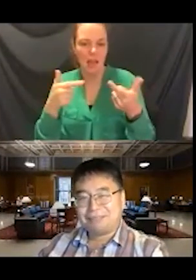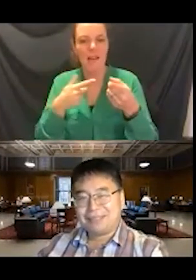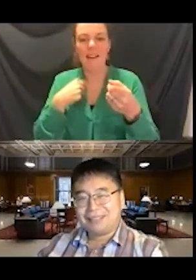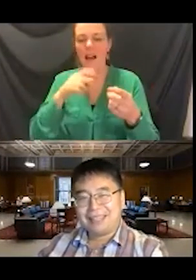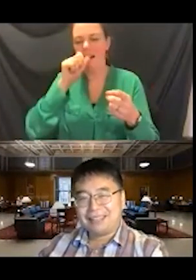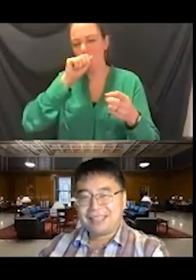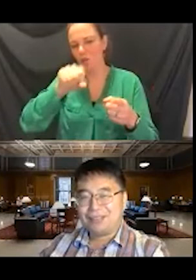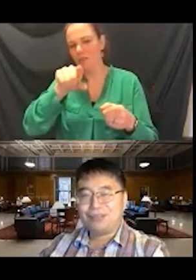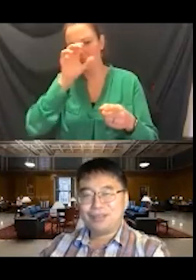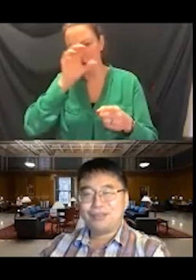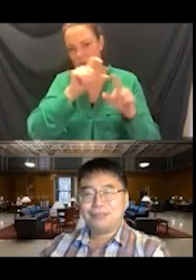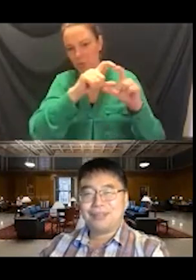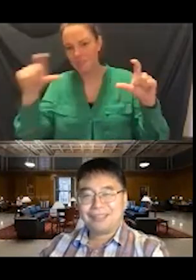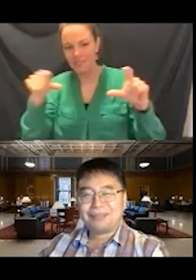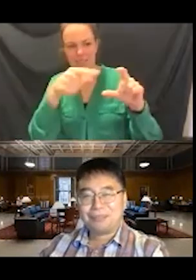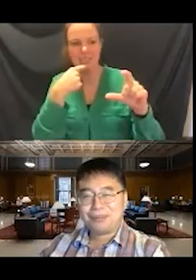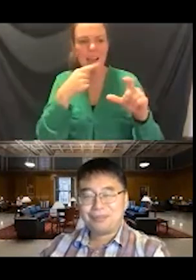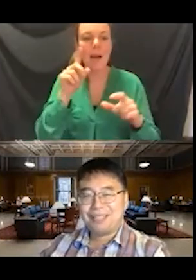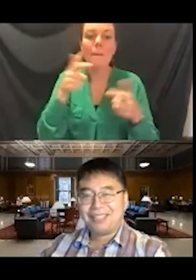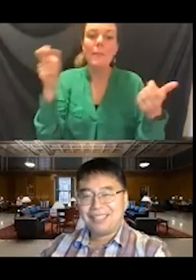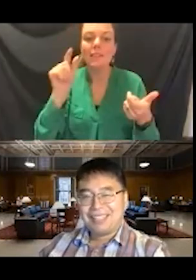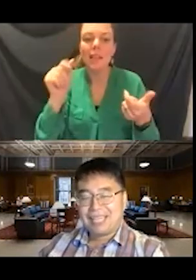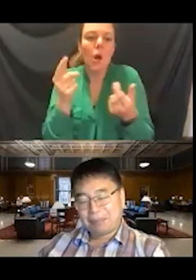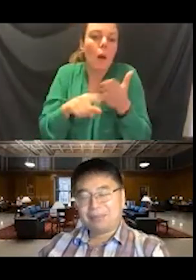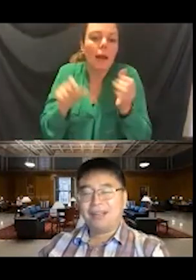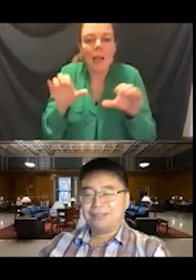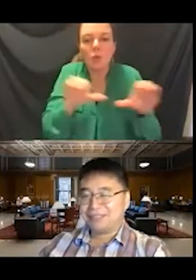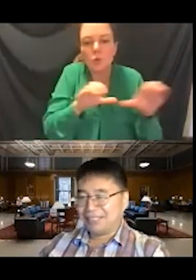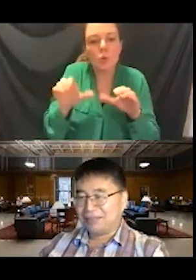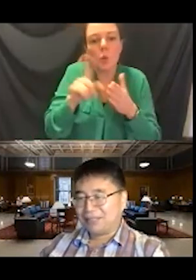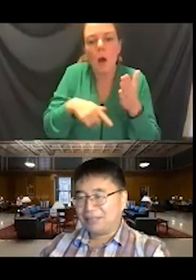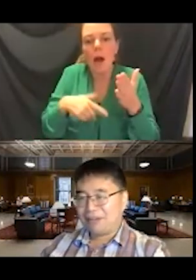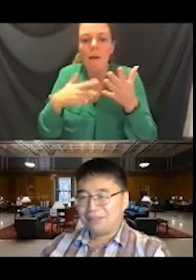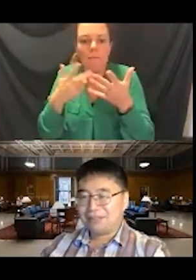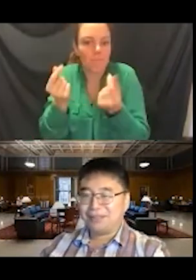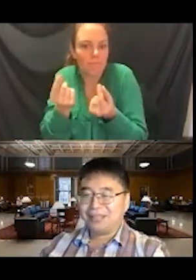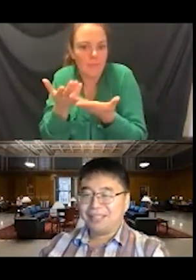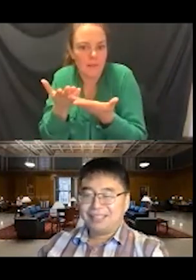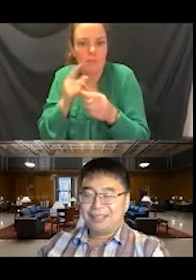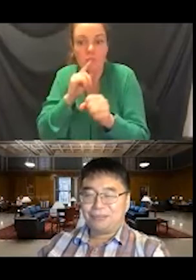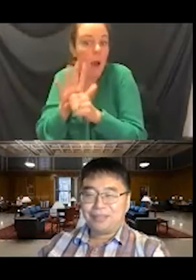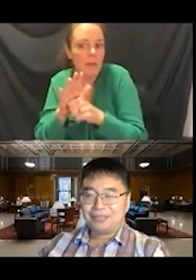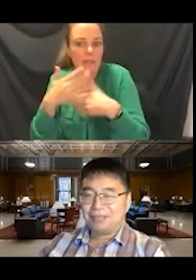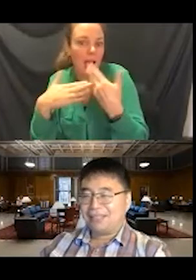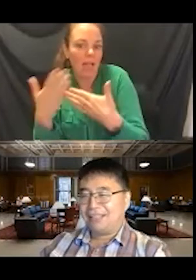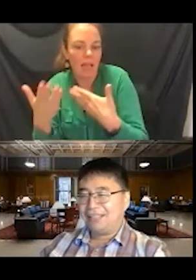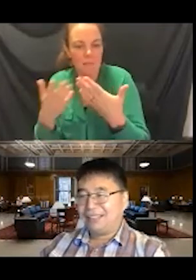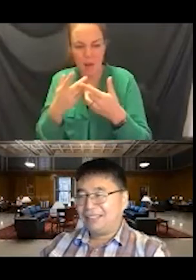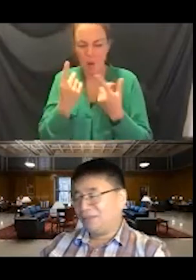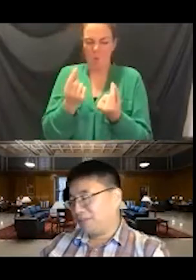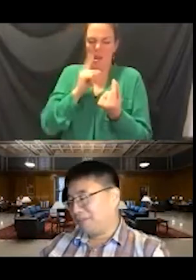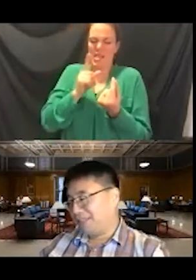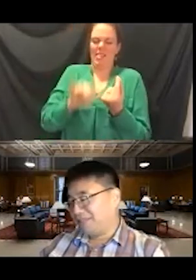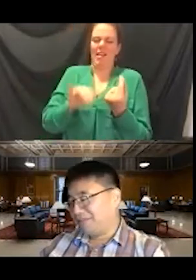what big data can do and what they're supposed to be capable of and what they promise. So what is big data? And